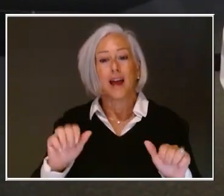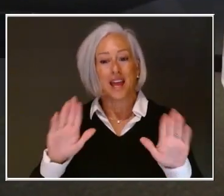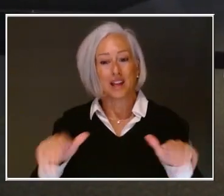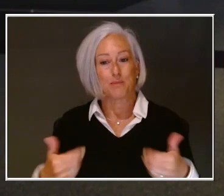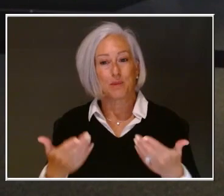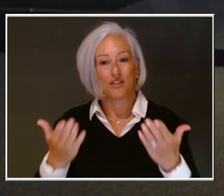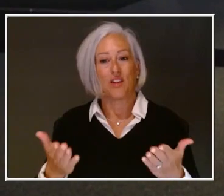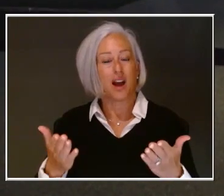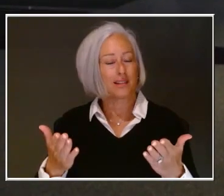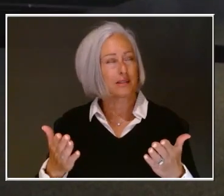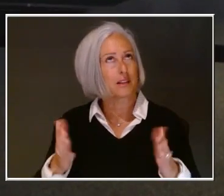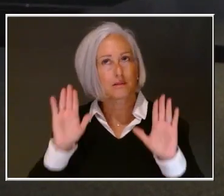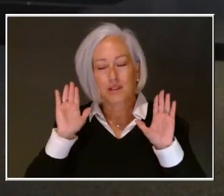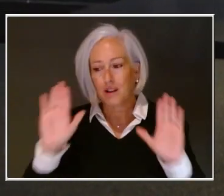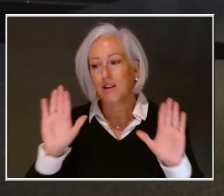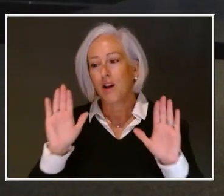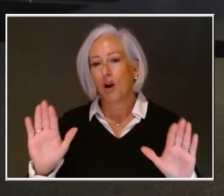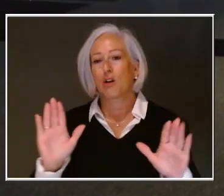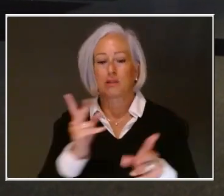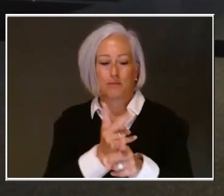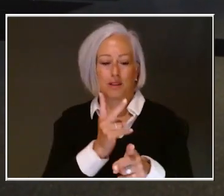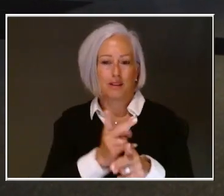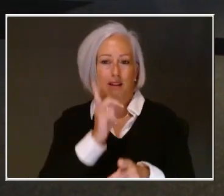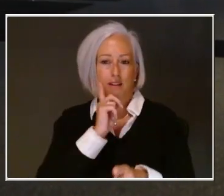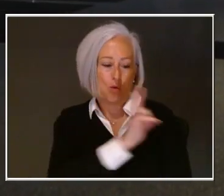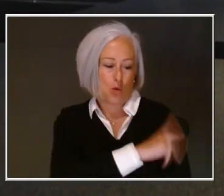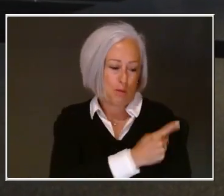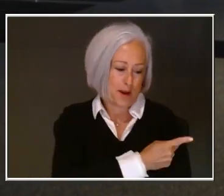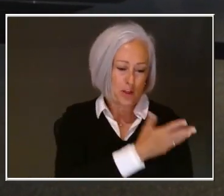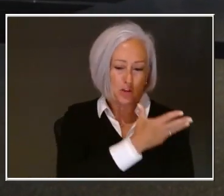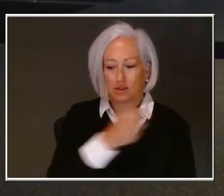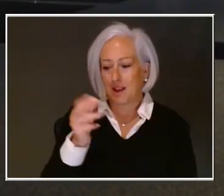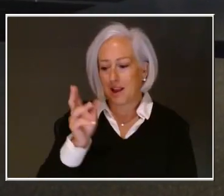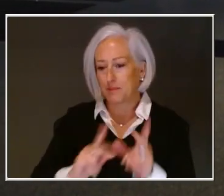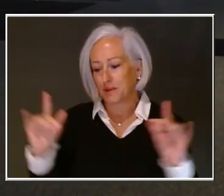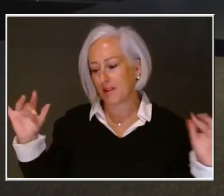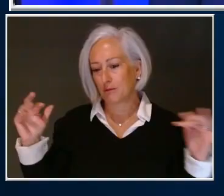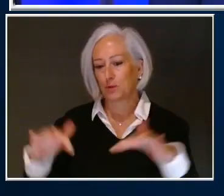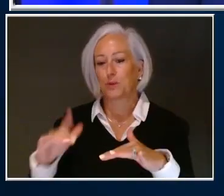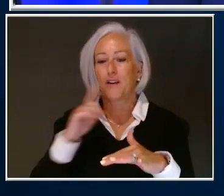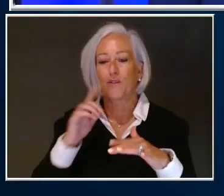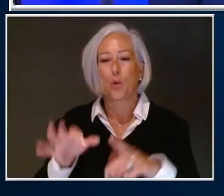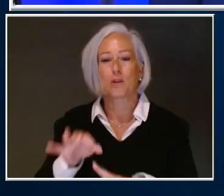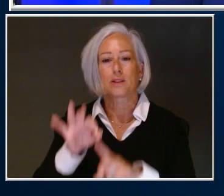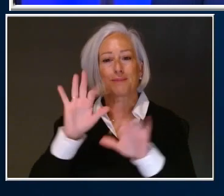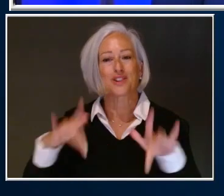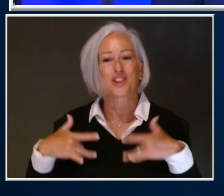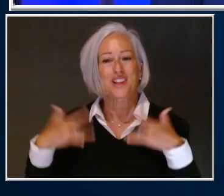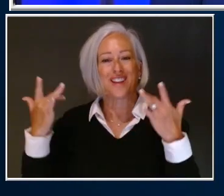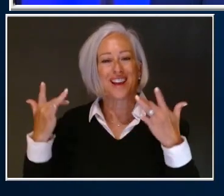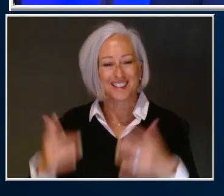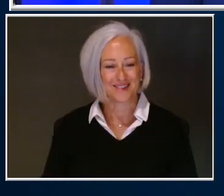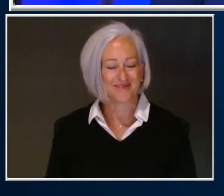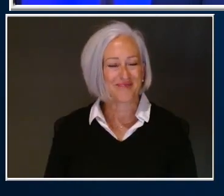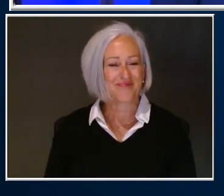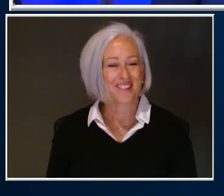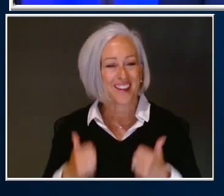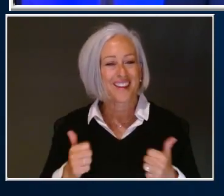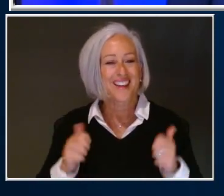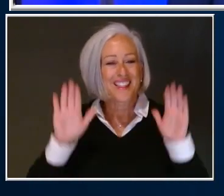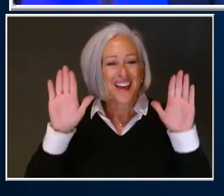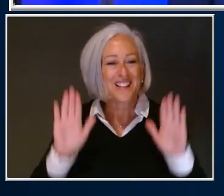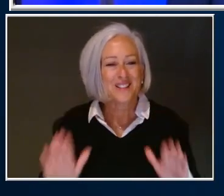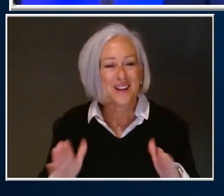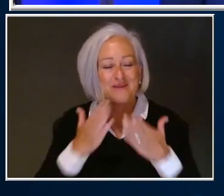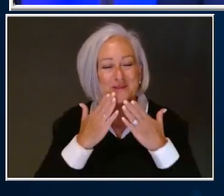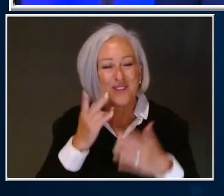and service to patients as well as fans who come here for the events. Well, great. Thank you, Alan. Good to see you this morning.